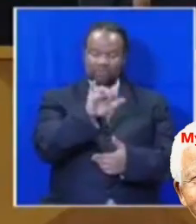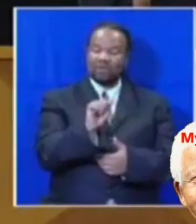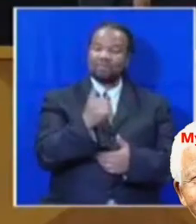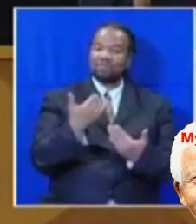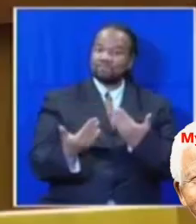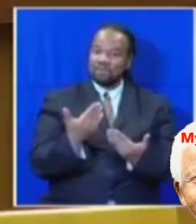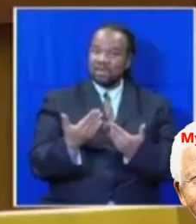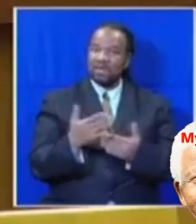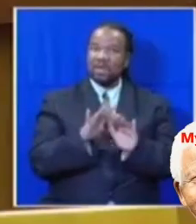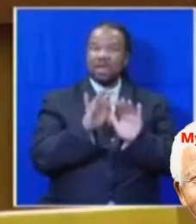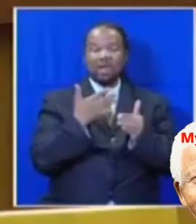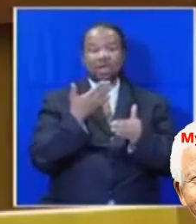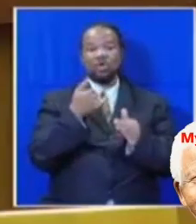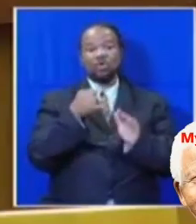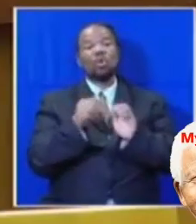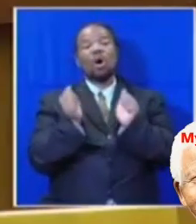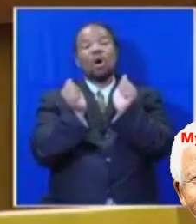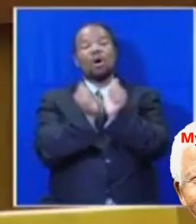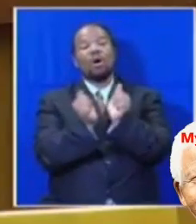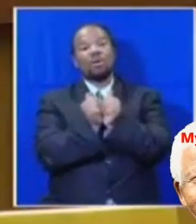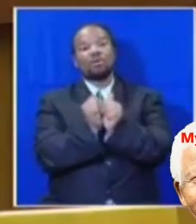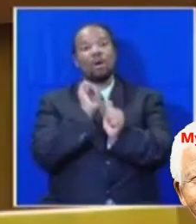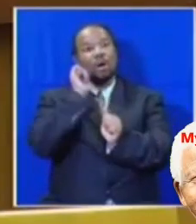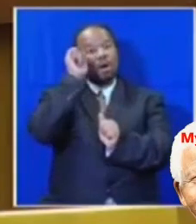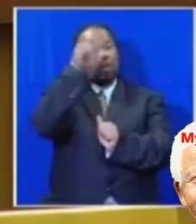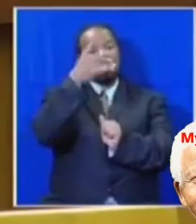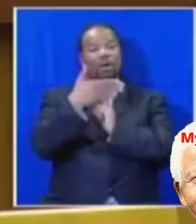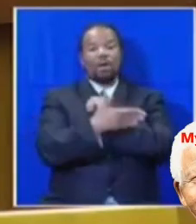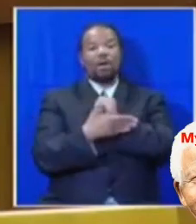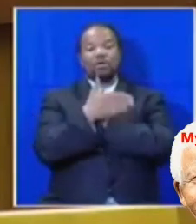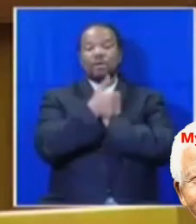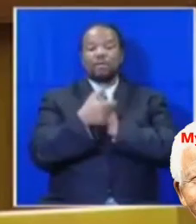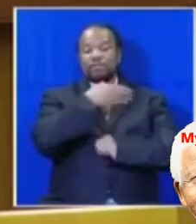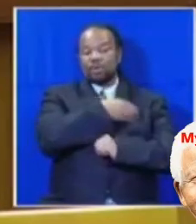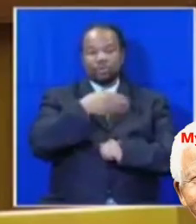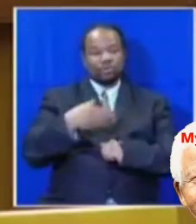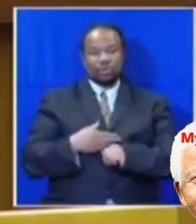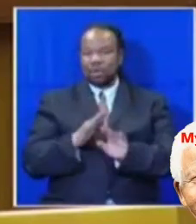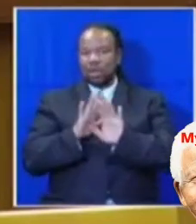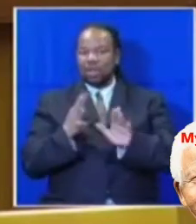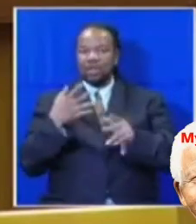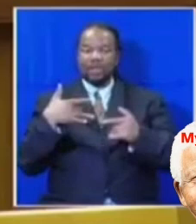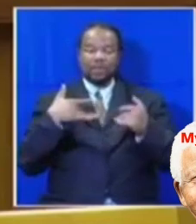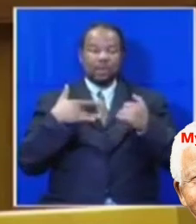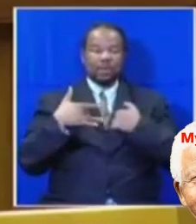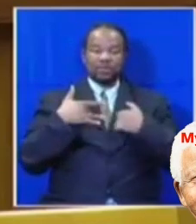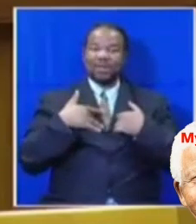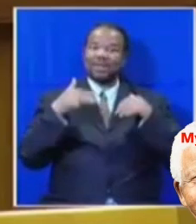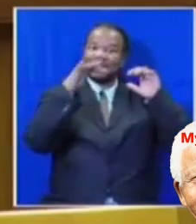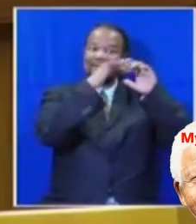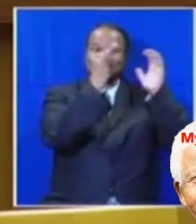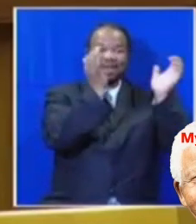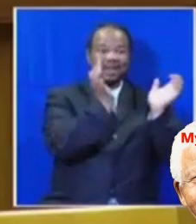a sitting foreign head of state is a complex matter concerning both international and national law